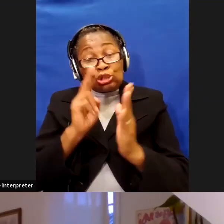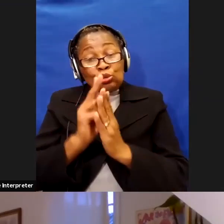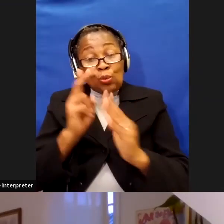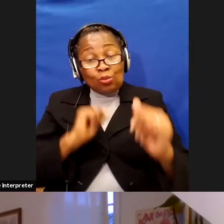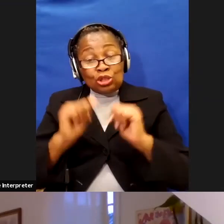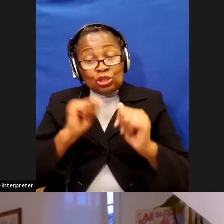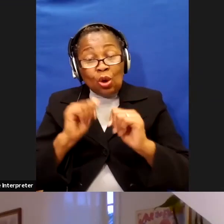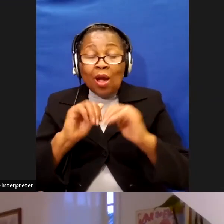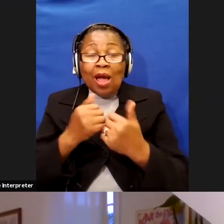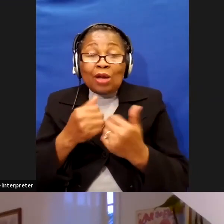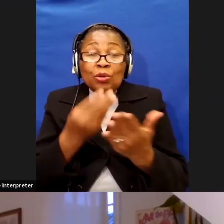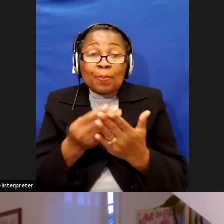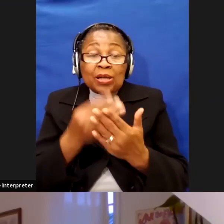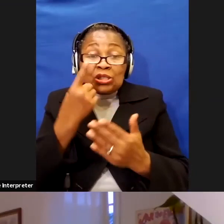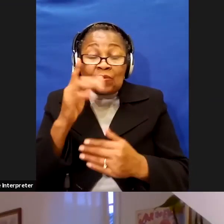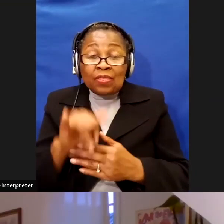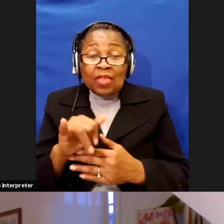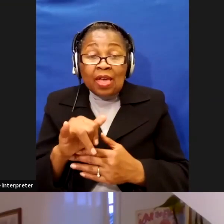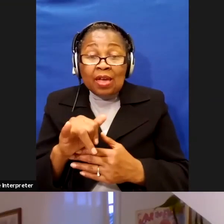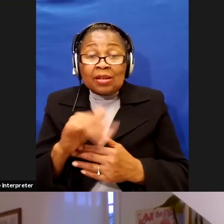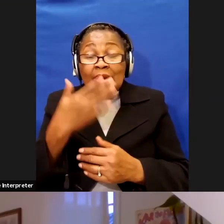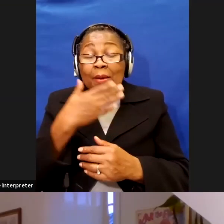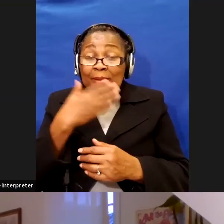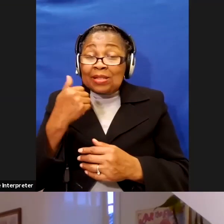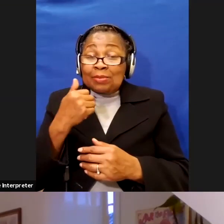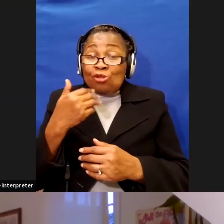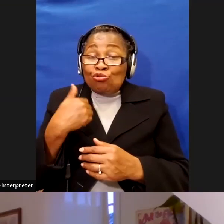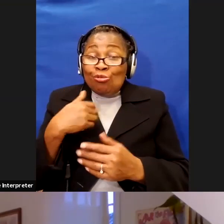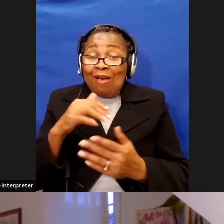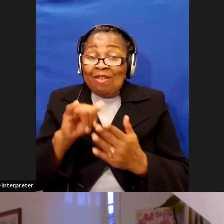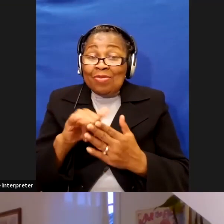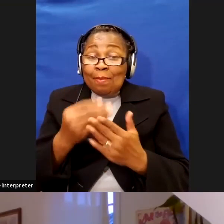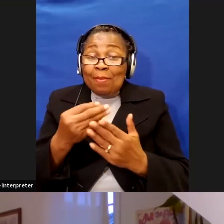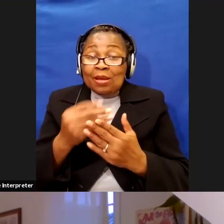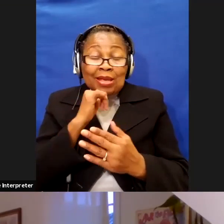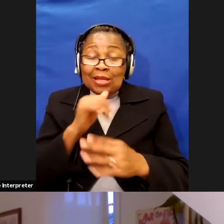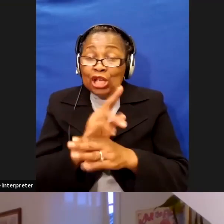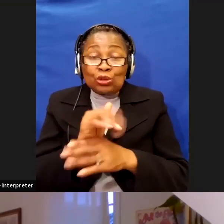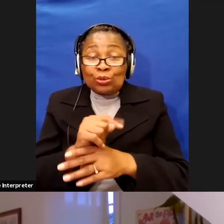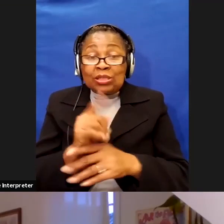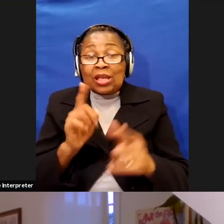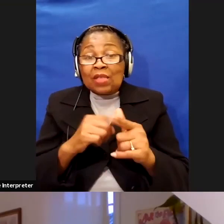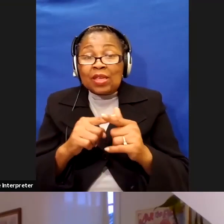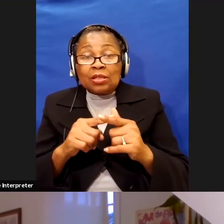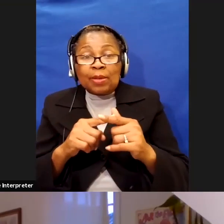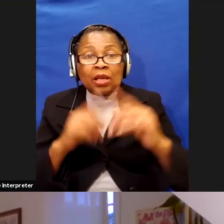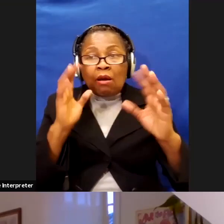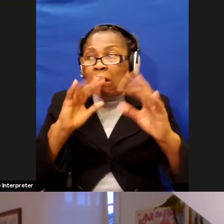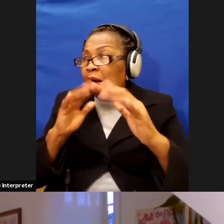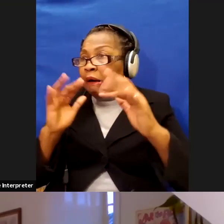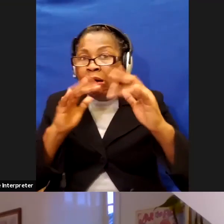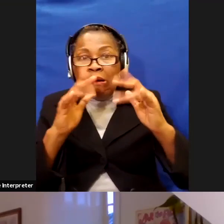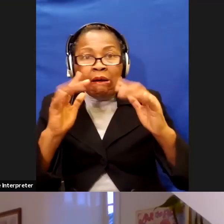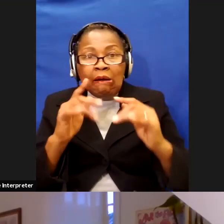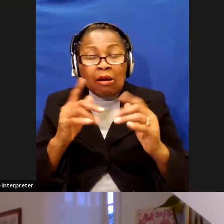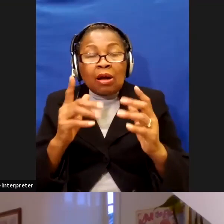for that? But it's better to have that money and not use it than to be scrambling for the money afterwards when someone makes a